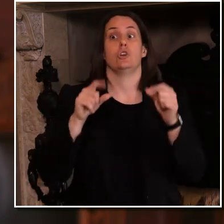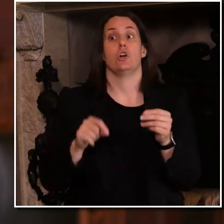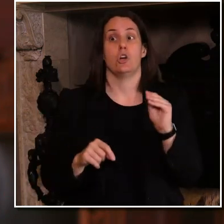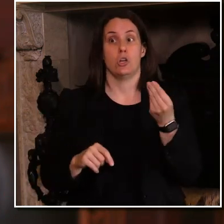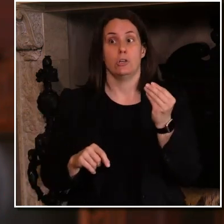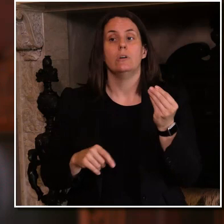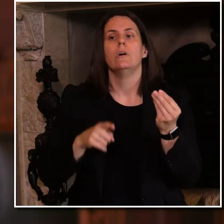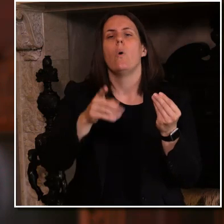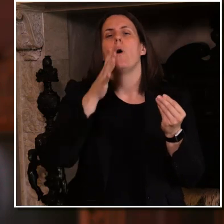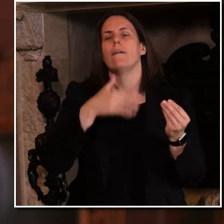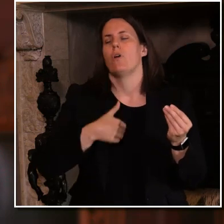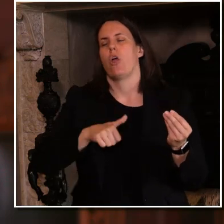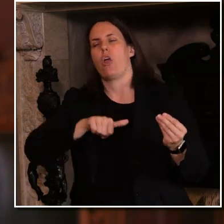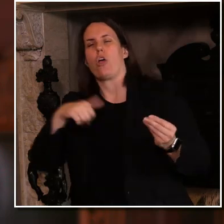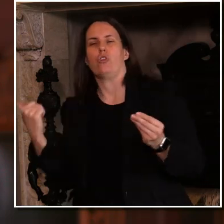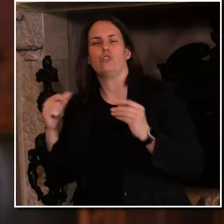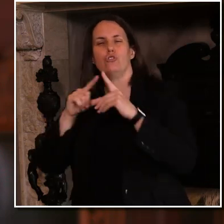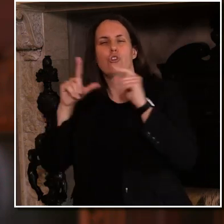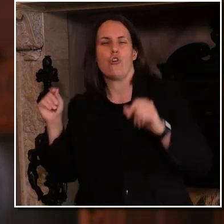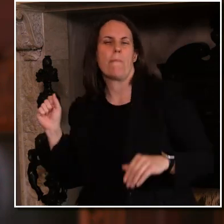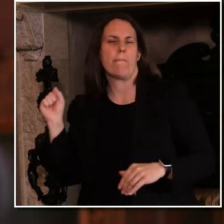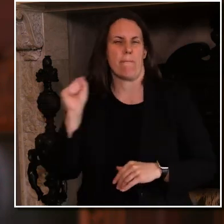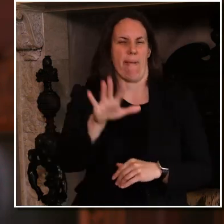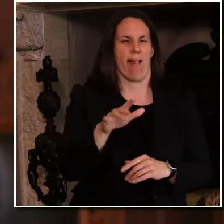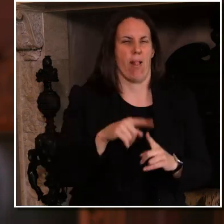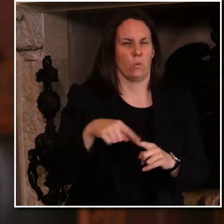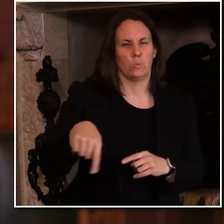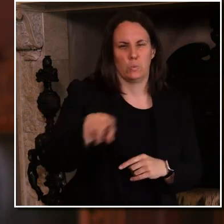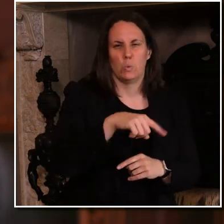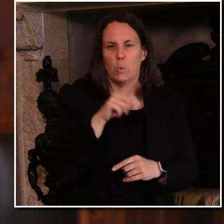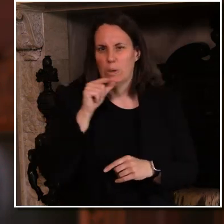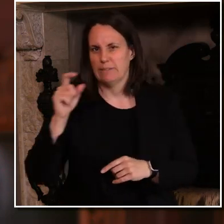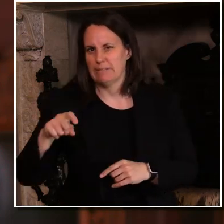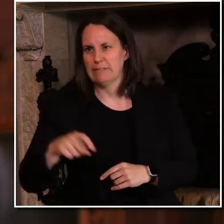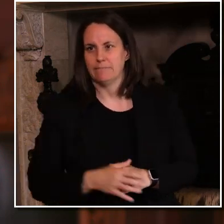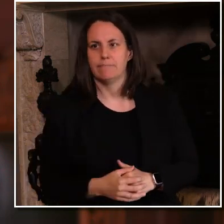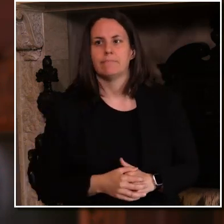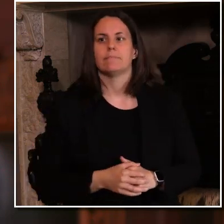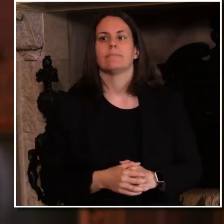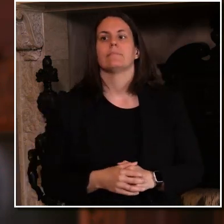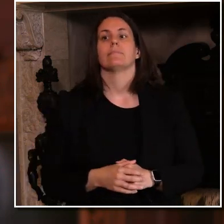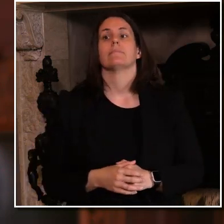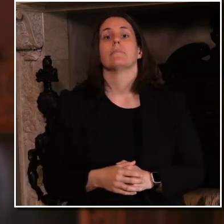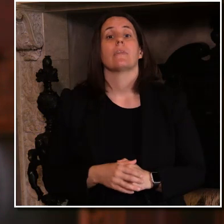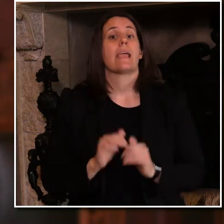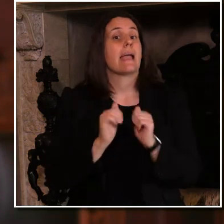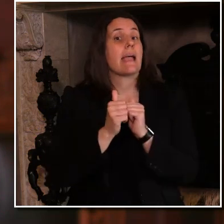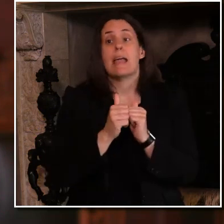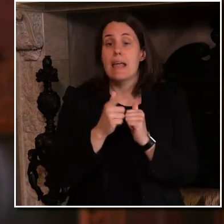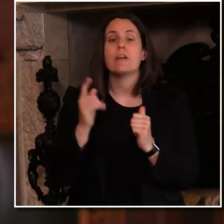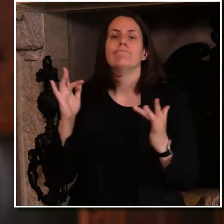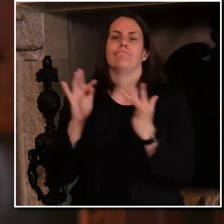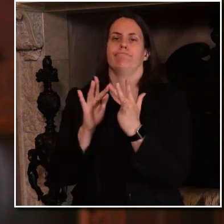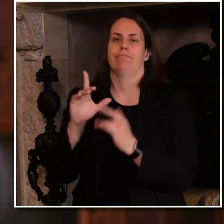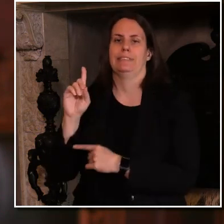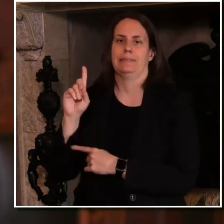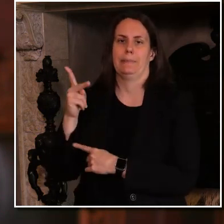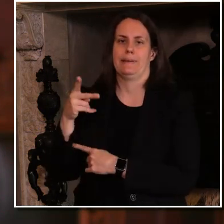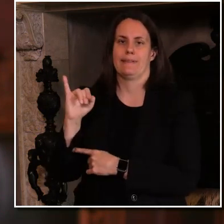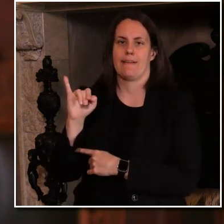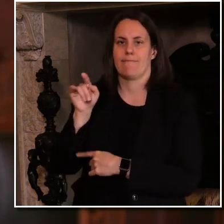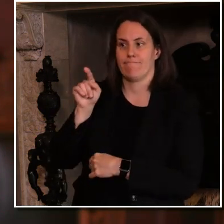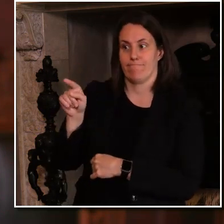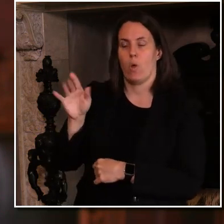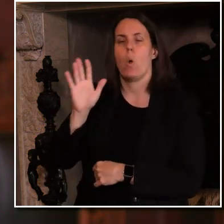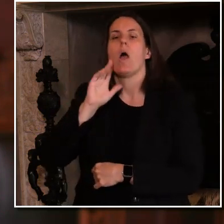Public Instruction to contact these families so they know that they are eligible. We know that students need nutritious food